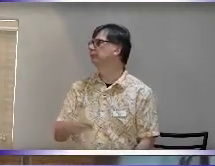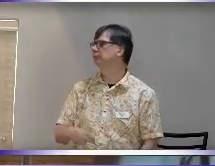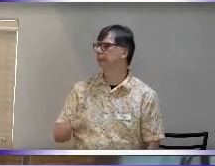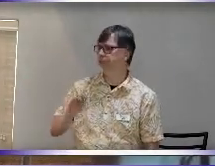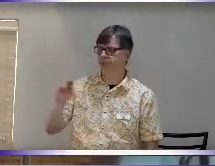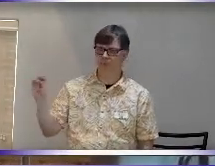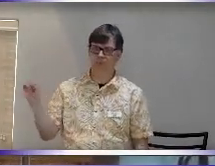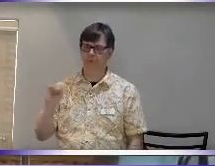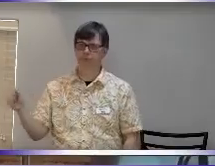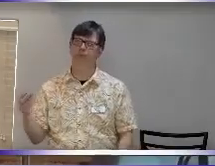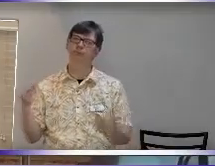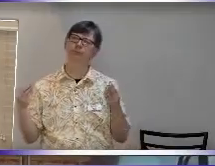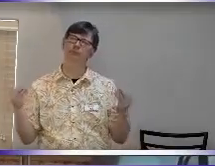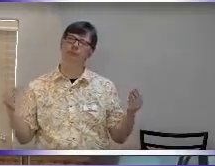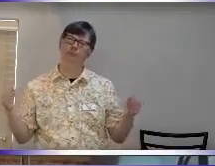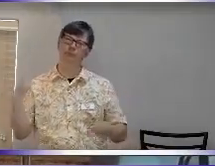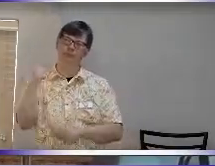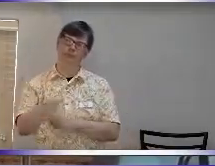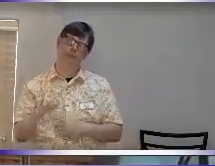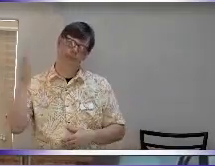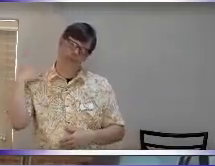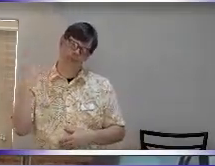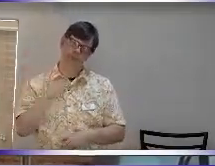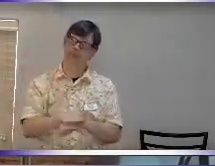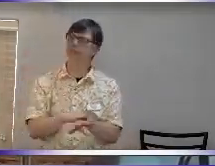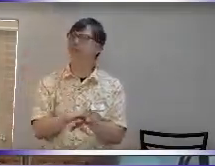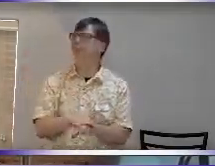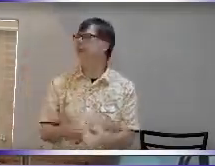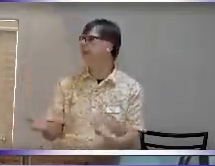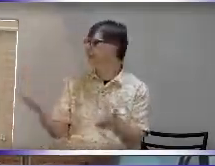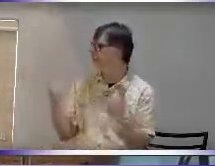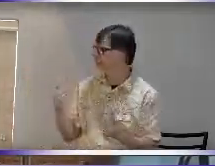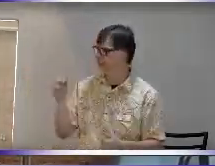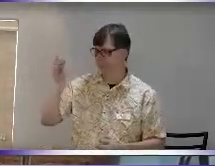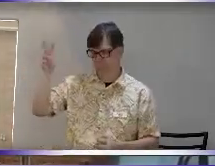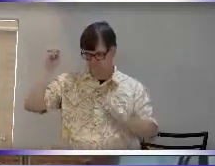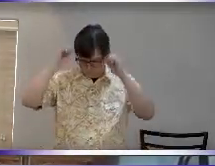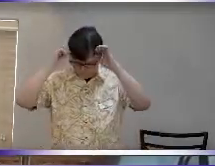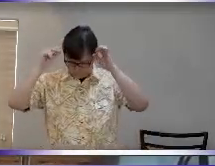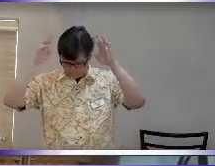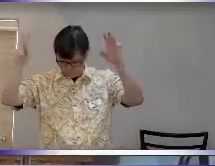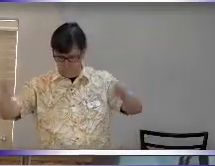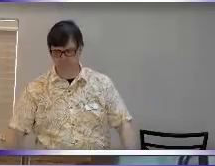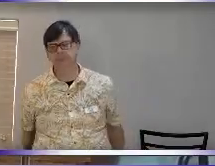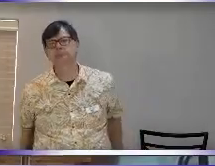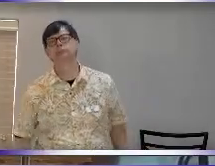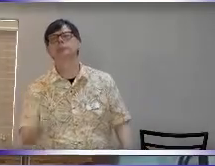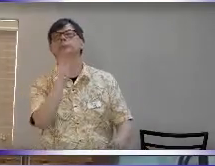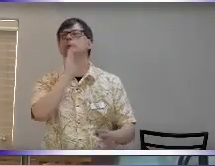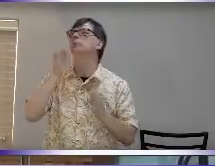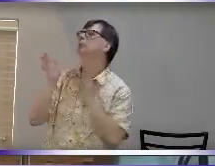Sharon, and many of you have experienced treatment if you've come to the 3-Minute Miracle, but it's a